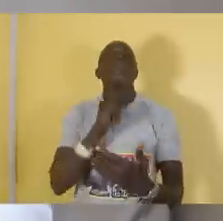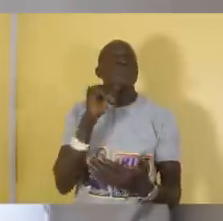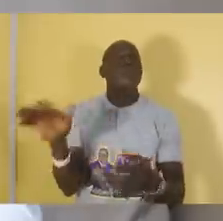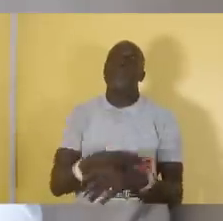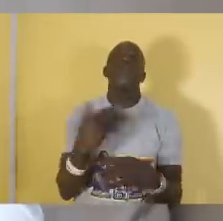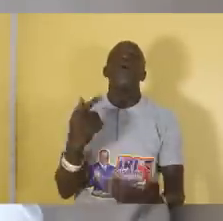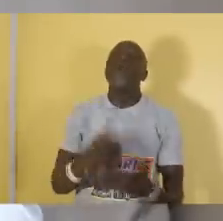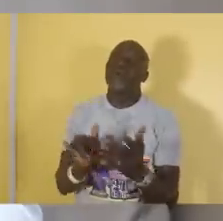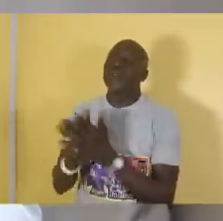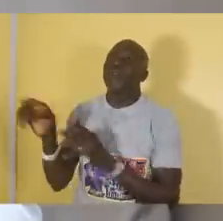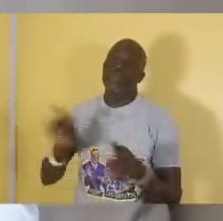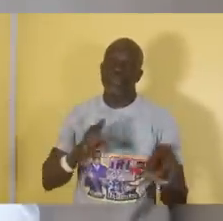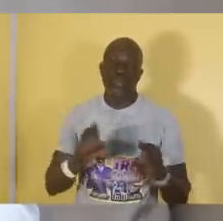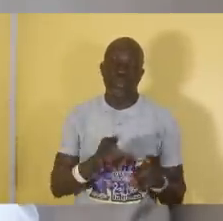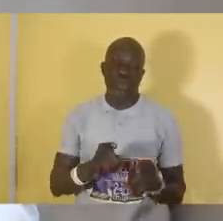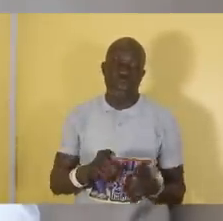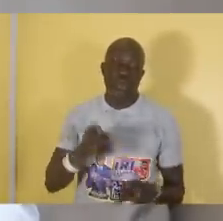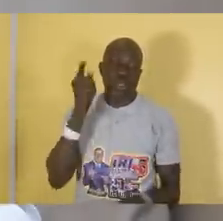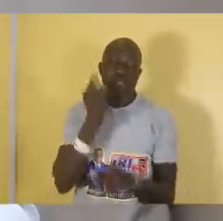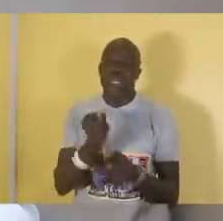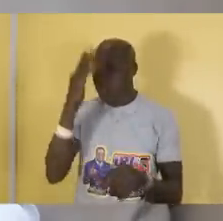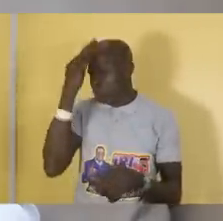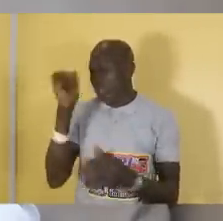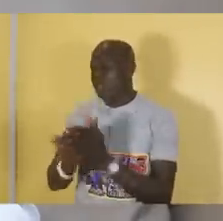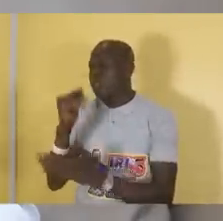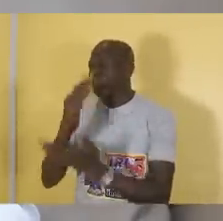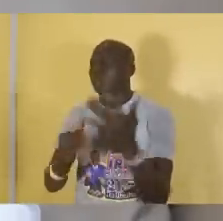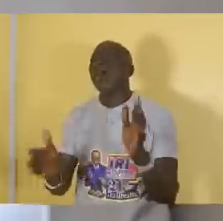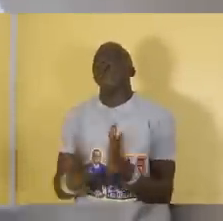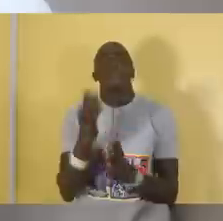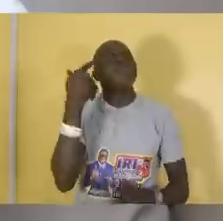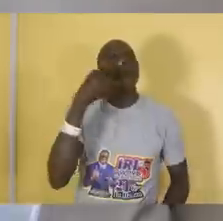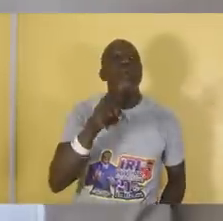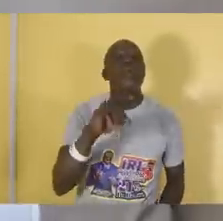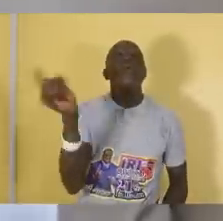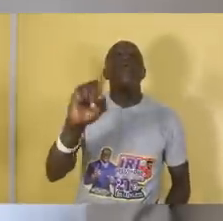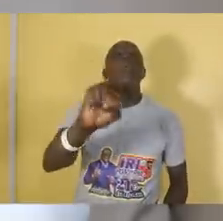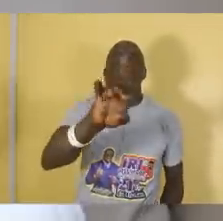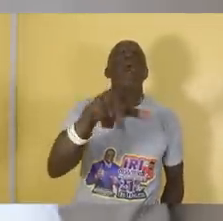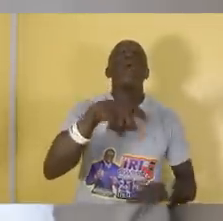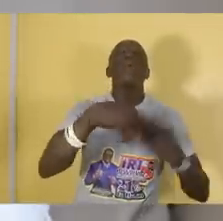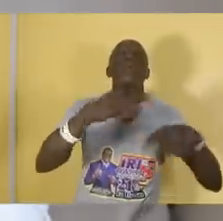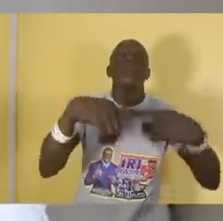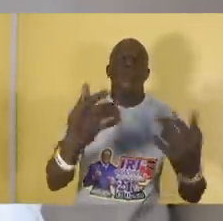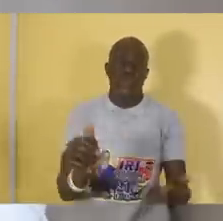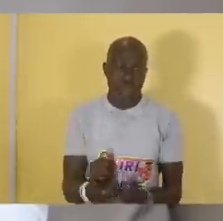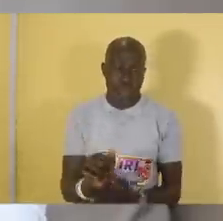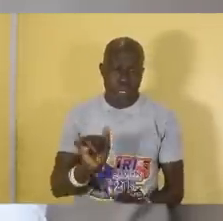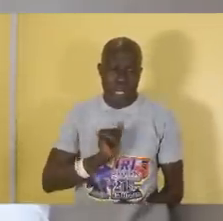out of him. But what will he do? He said somebody just asked him. Where are you going